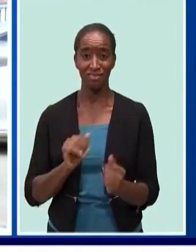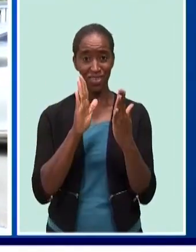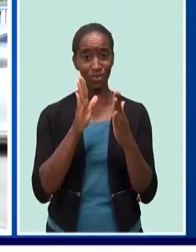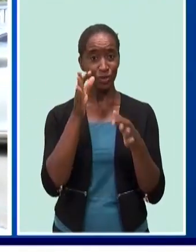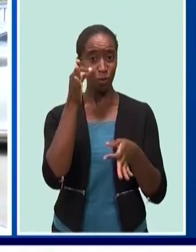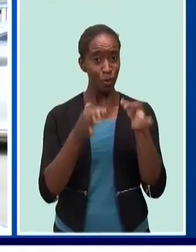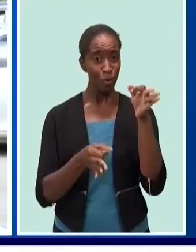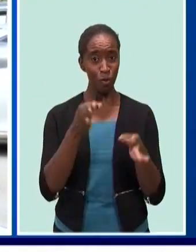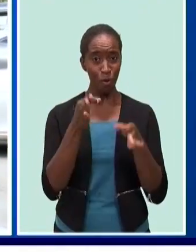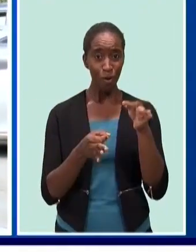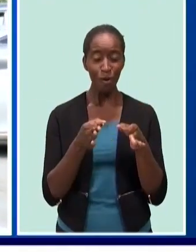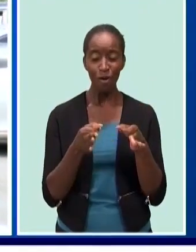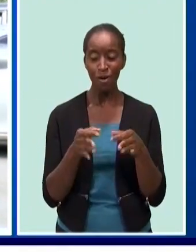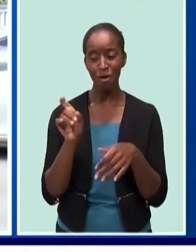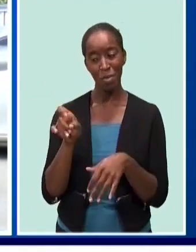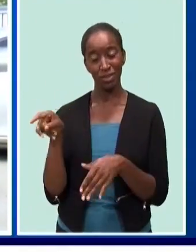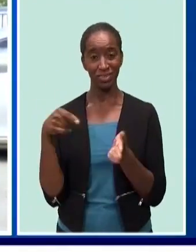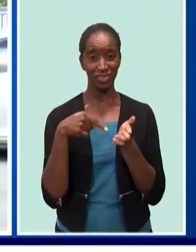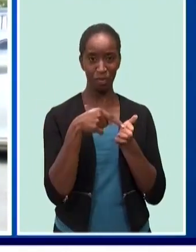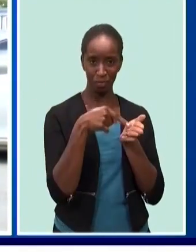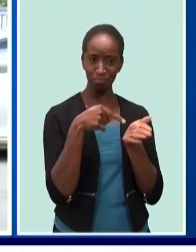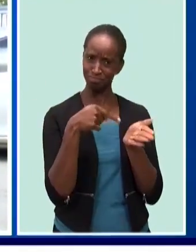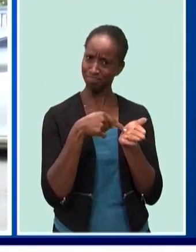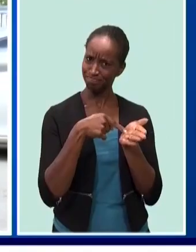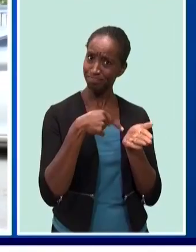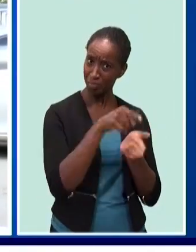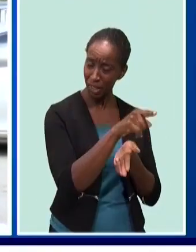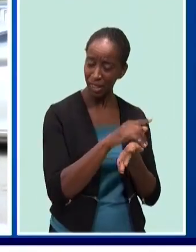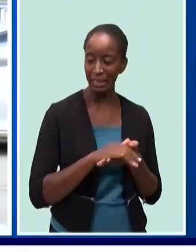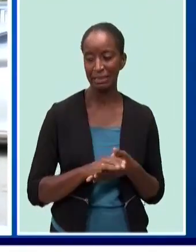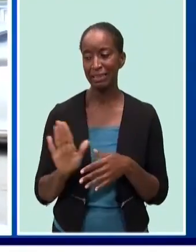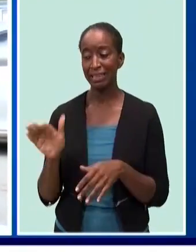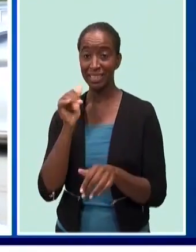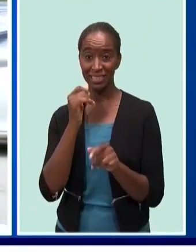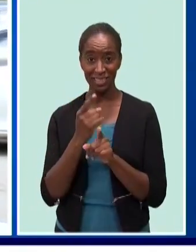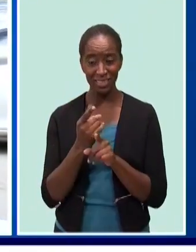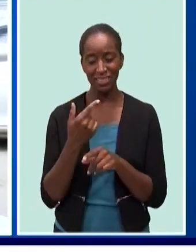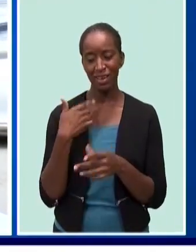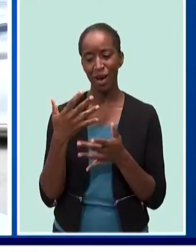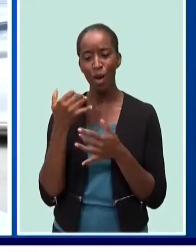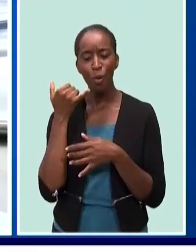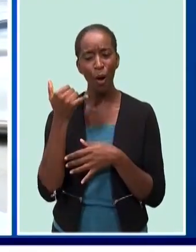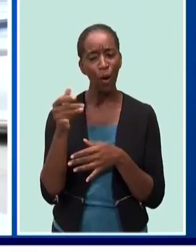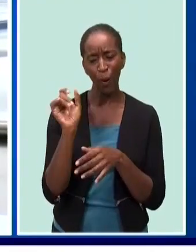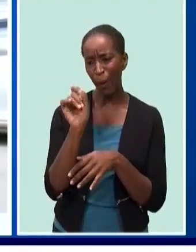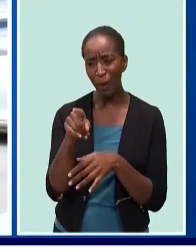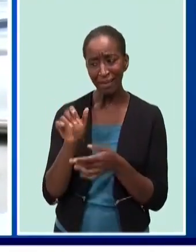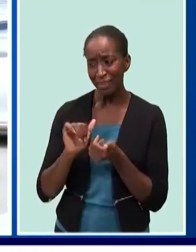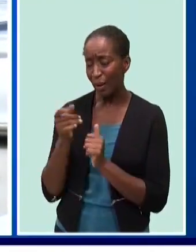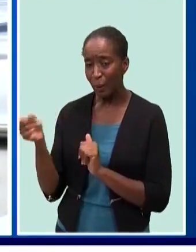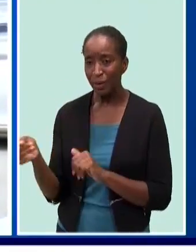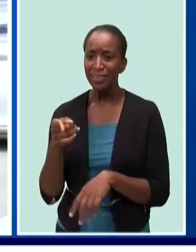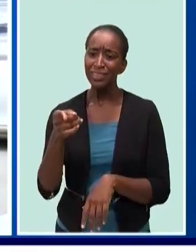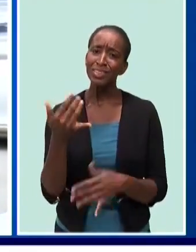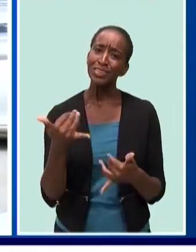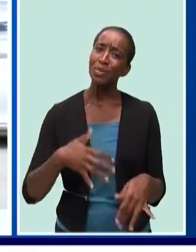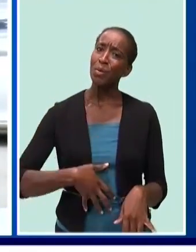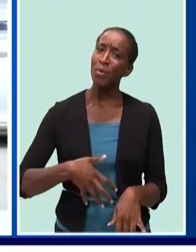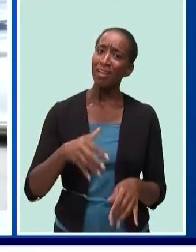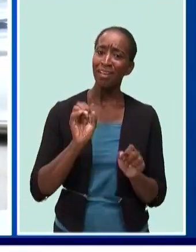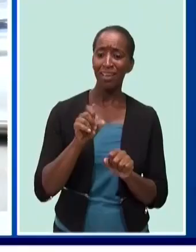and it's only today was going to call his sister and tell his sister, ask how he doing, because right now his sister is pregnant and she can't come,